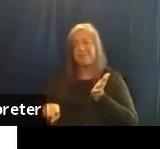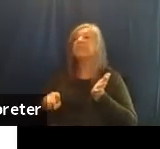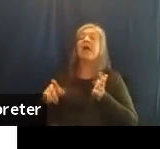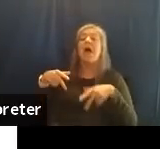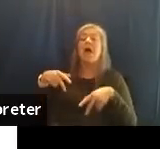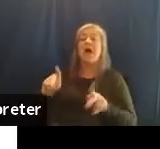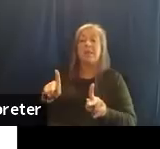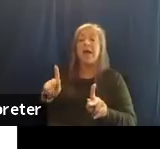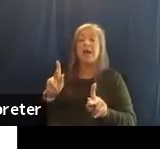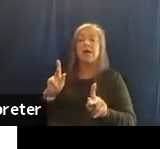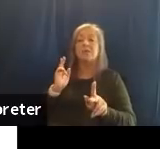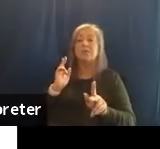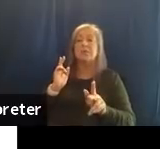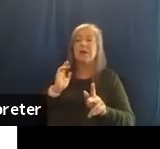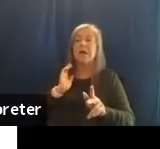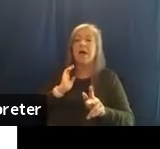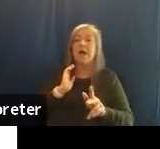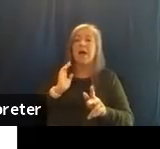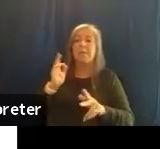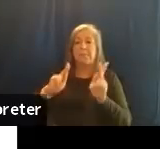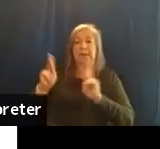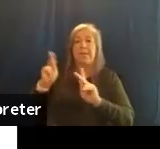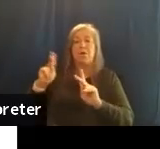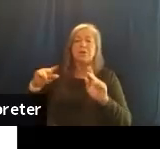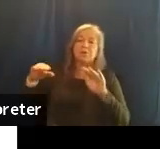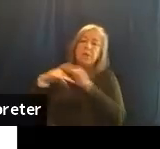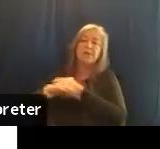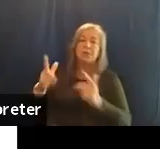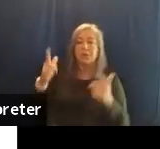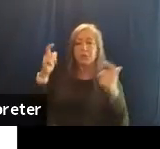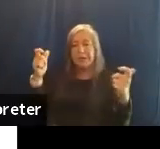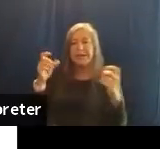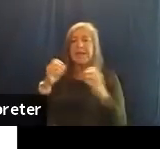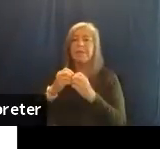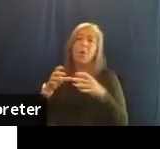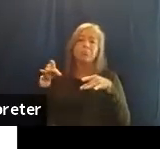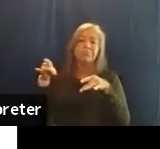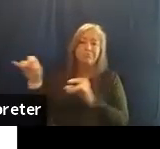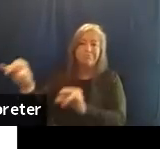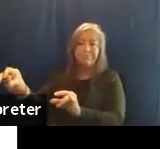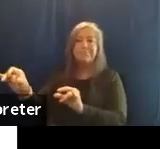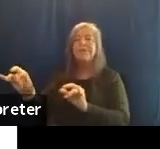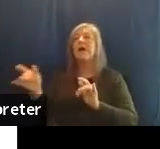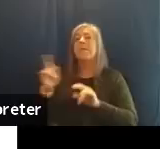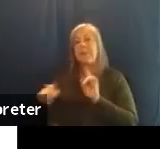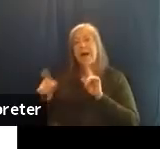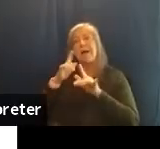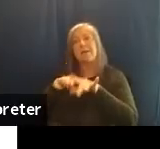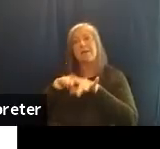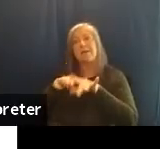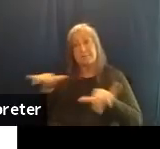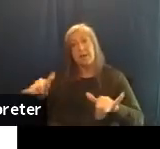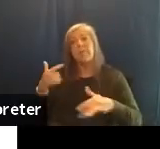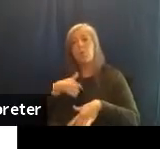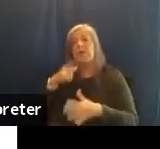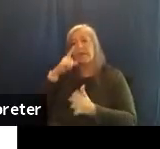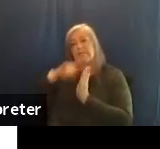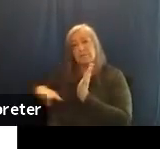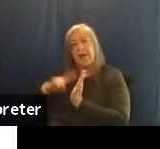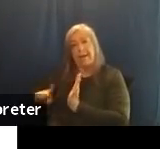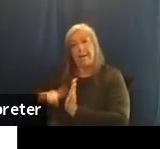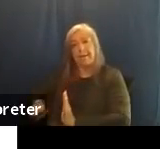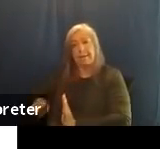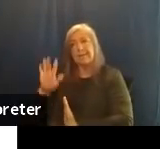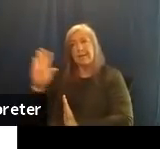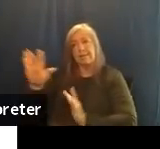sure that we have done due diligence and we've checked them for any COVID symptoms. And so we worked with Clay and